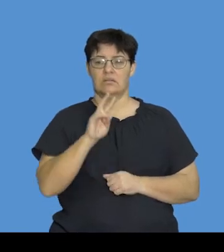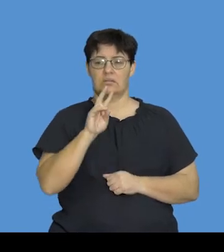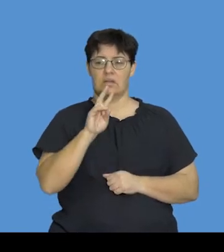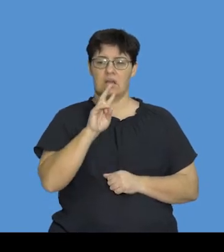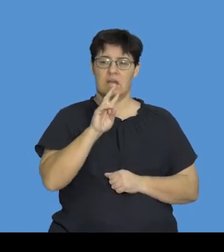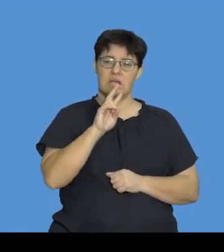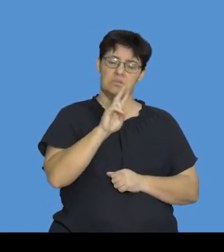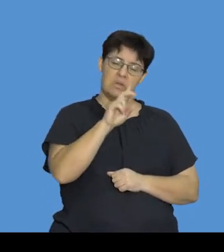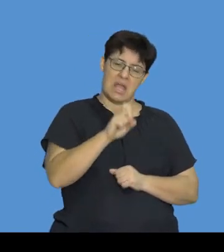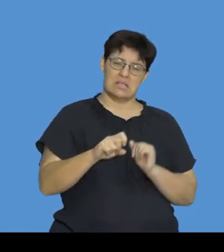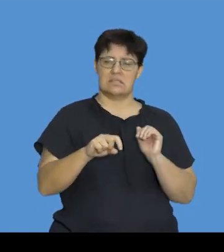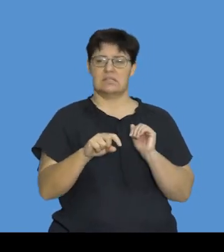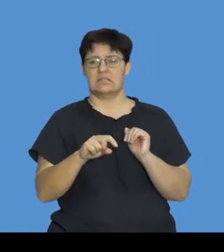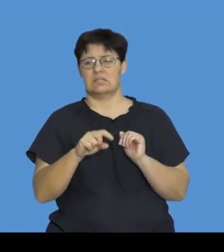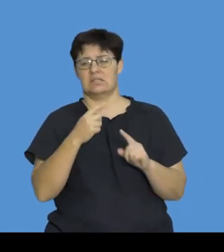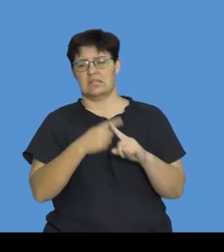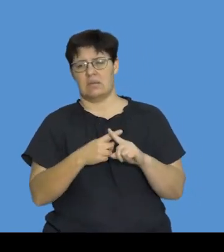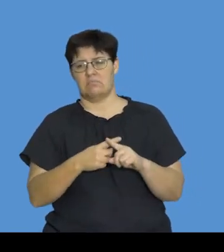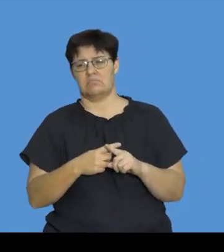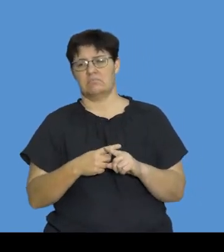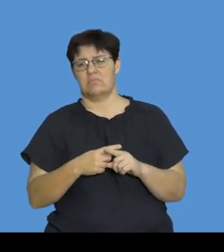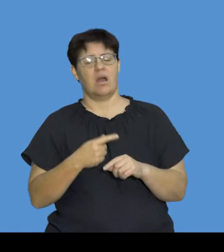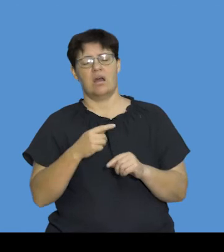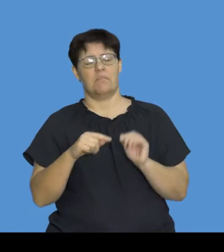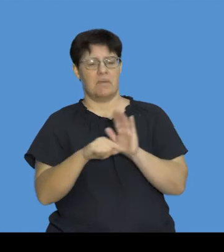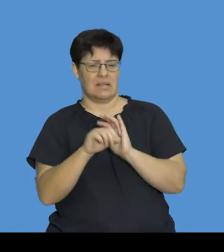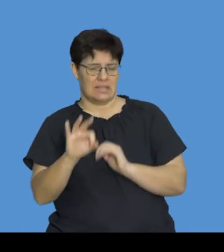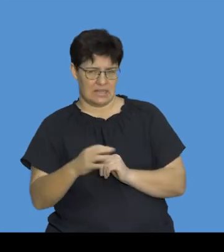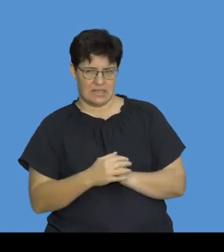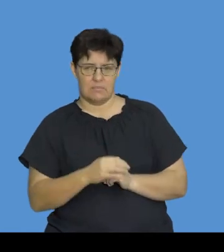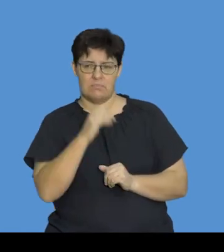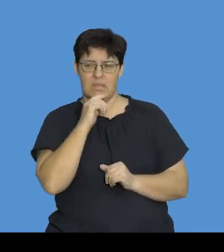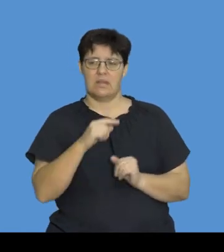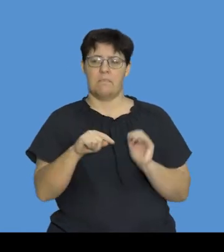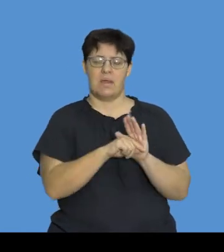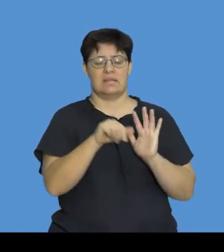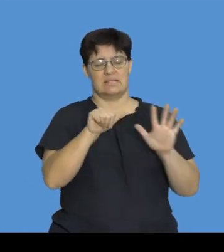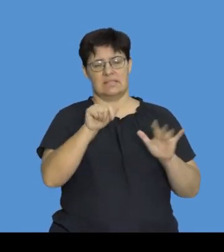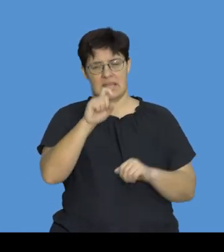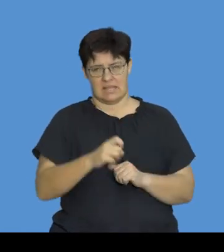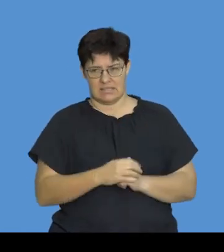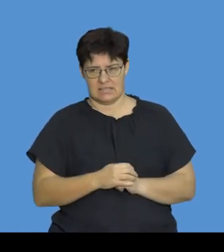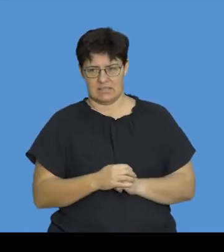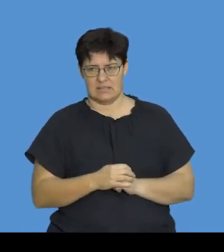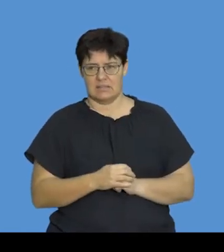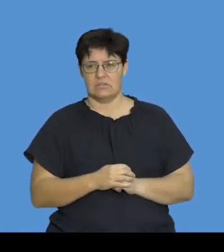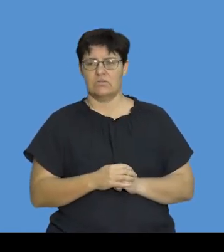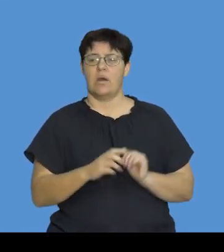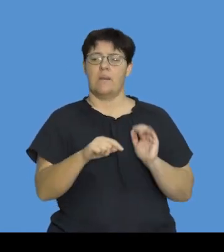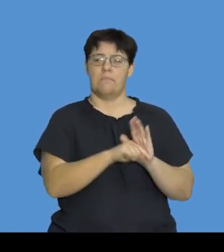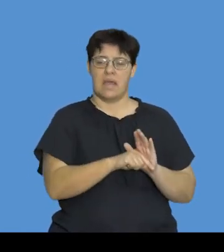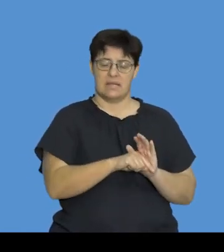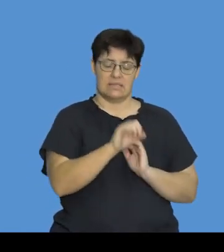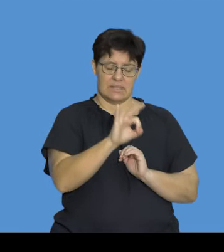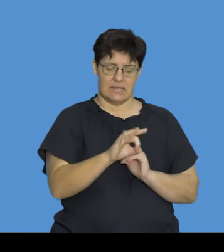3 will be negative 6x. And then the negative 3 by 2x will be negative 6x as